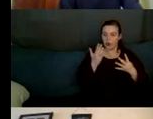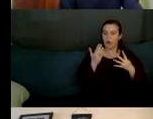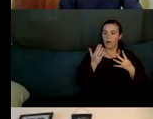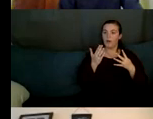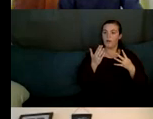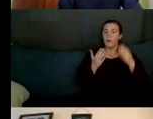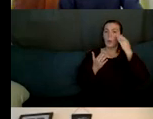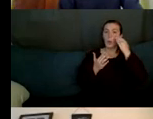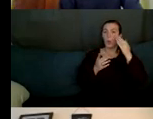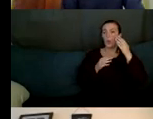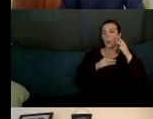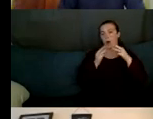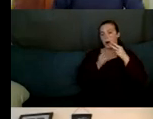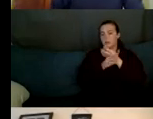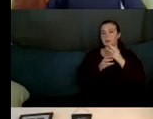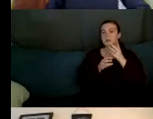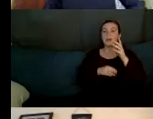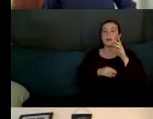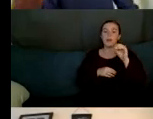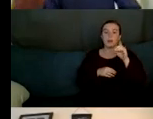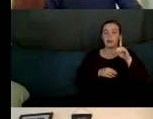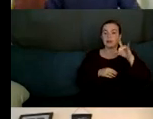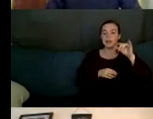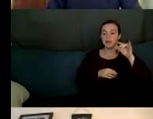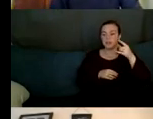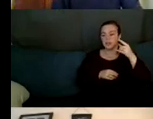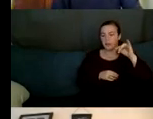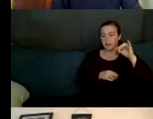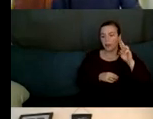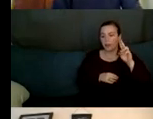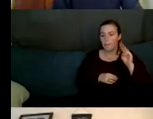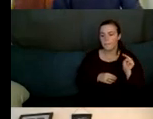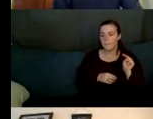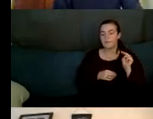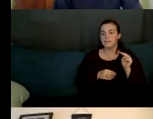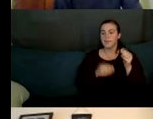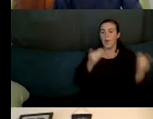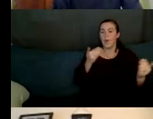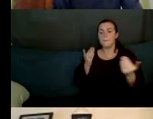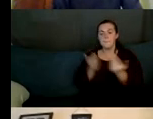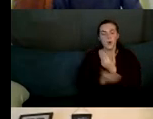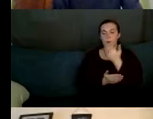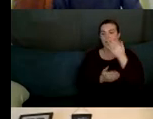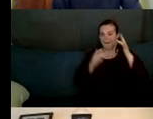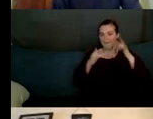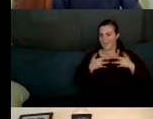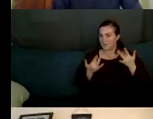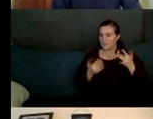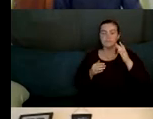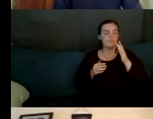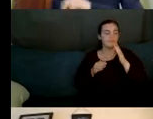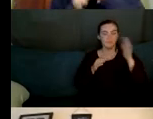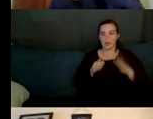Collegium, which was a brand new event, never happened before.